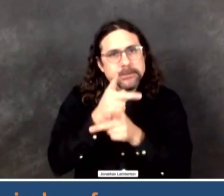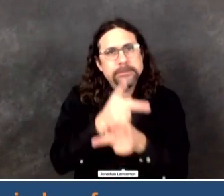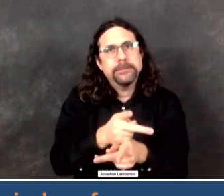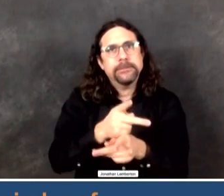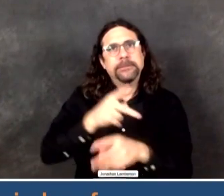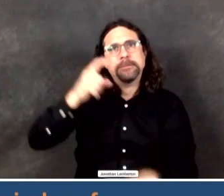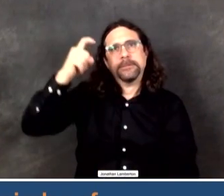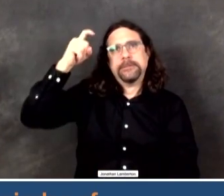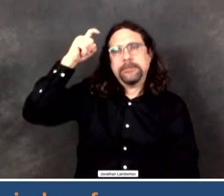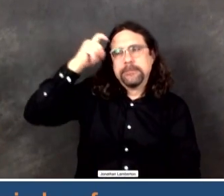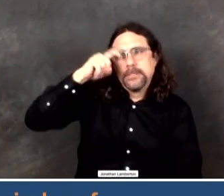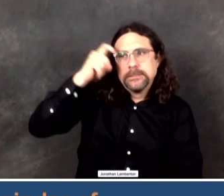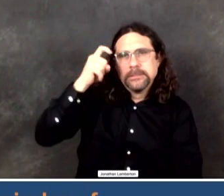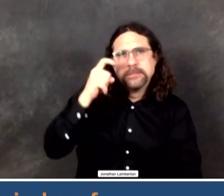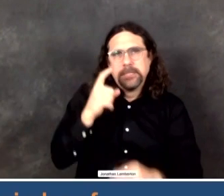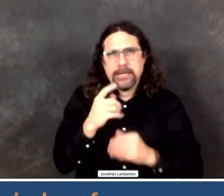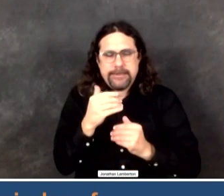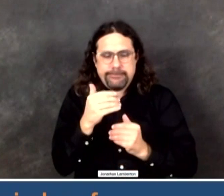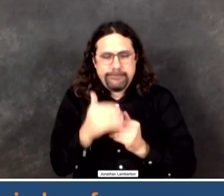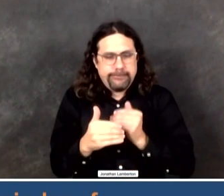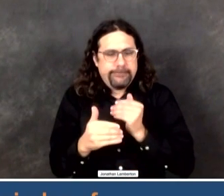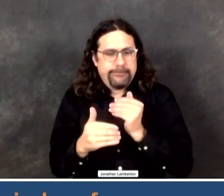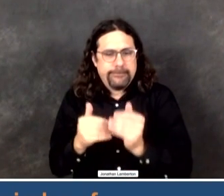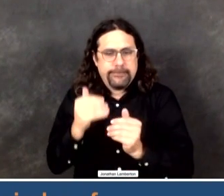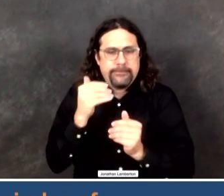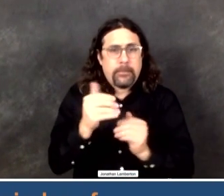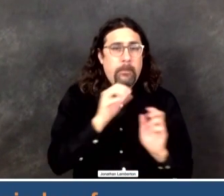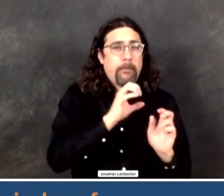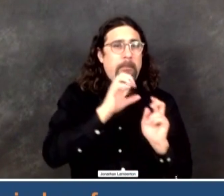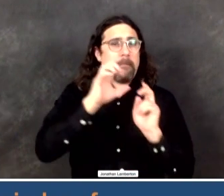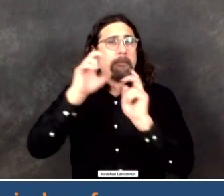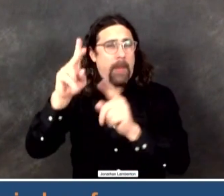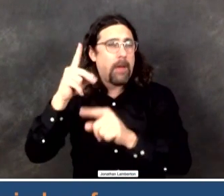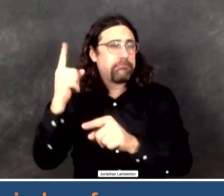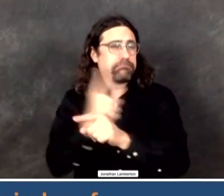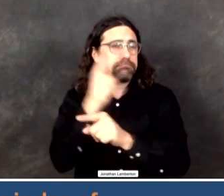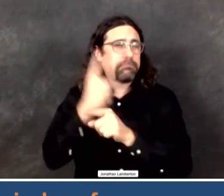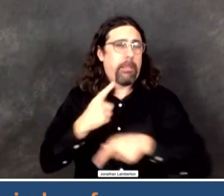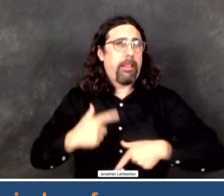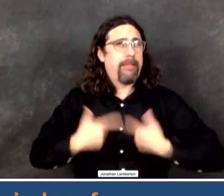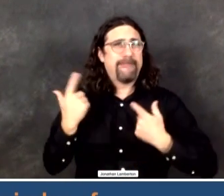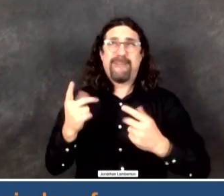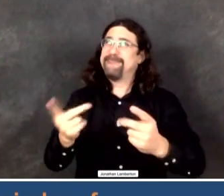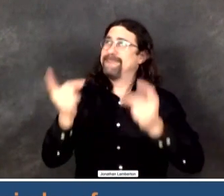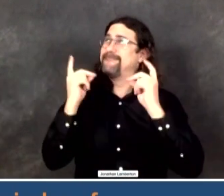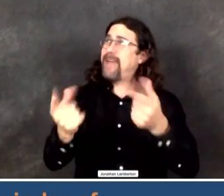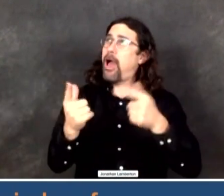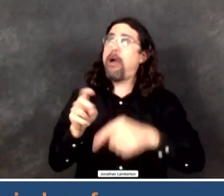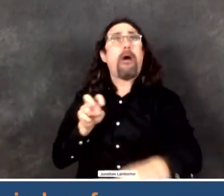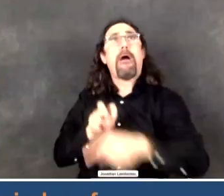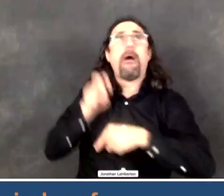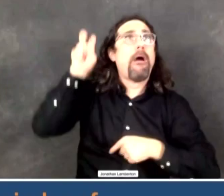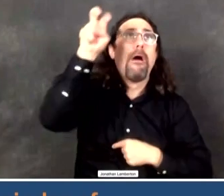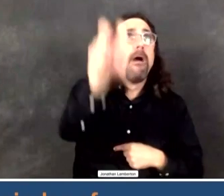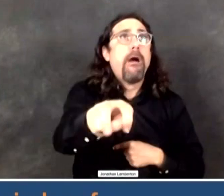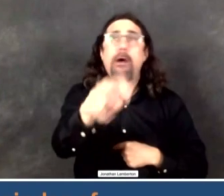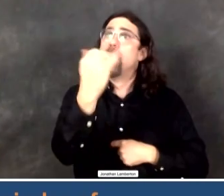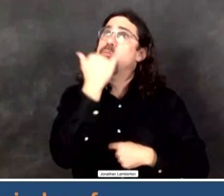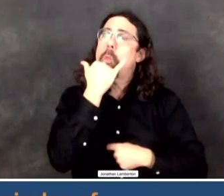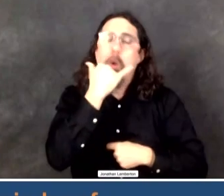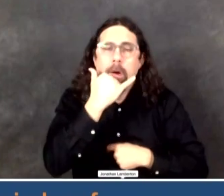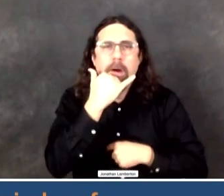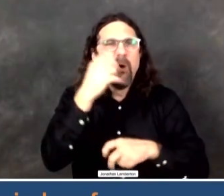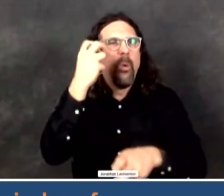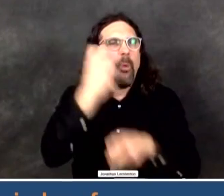we end up jumping too soon and regretting it later. Had a conversation last night with Dr. Anthony Fauci, who's really